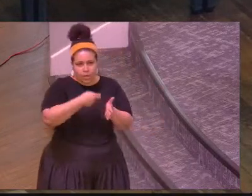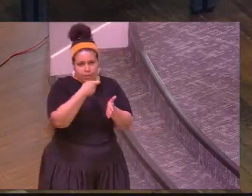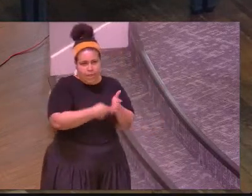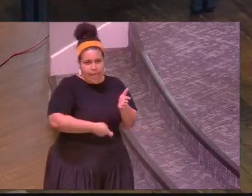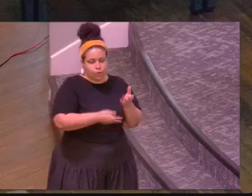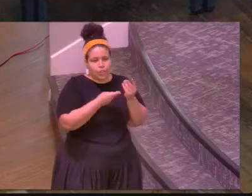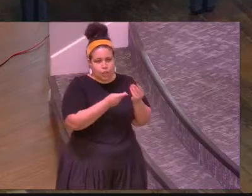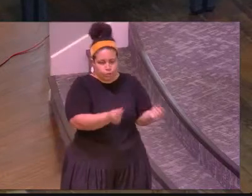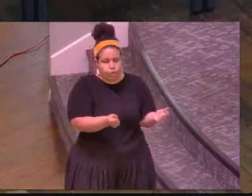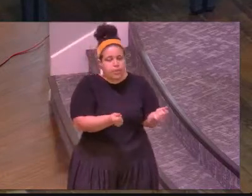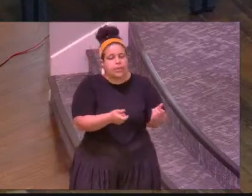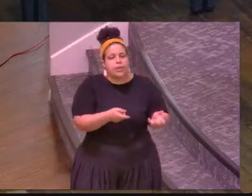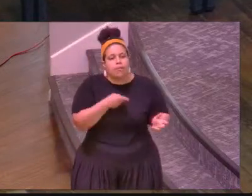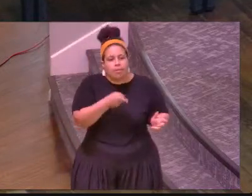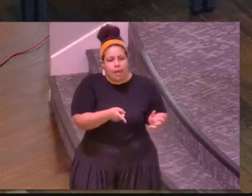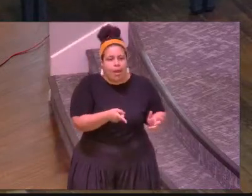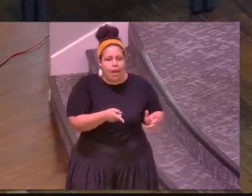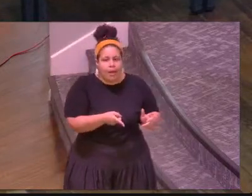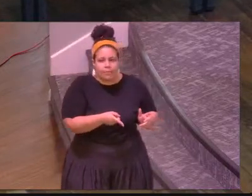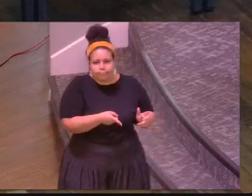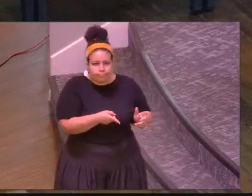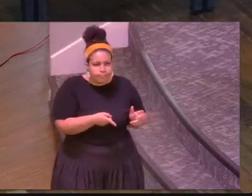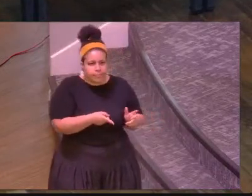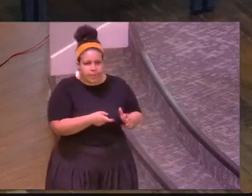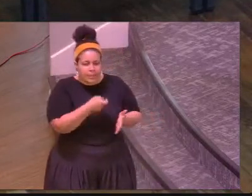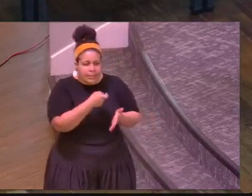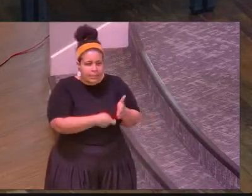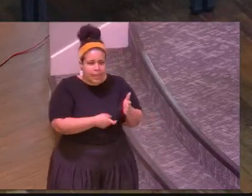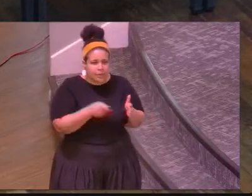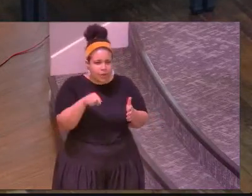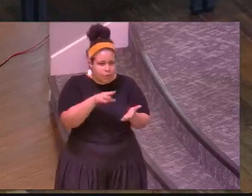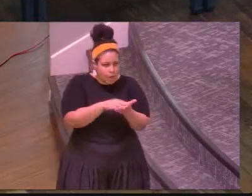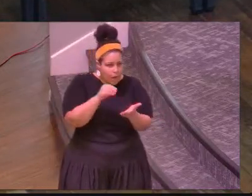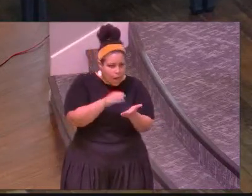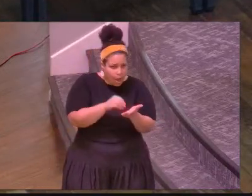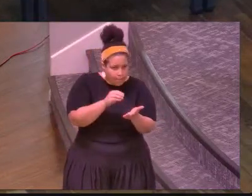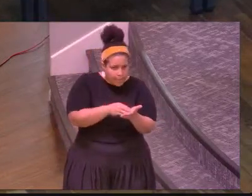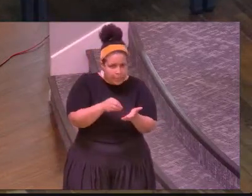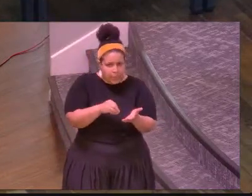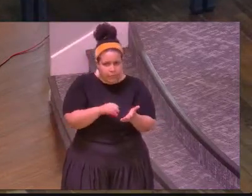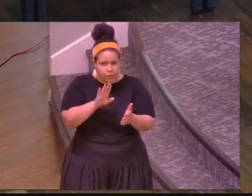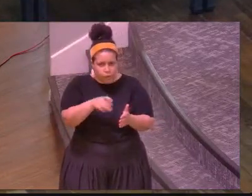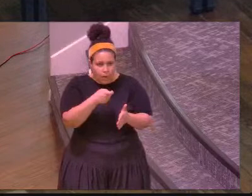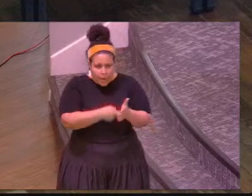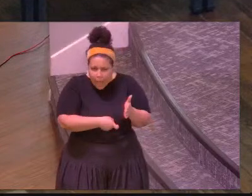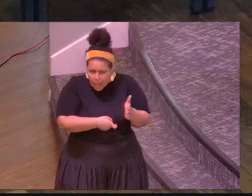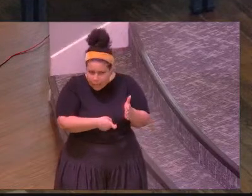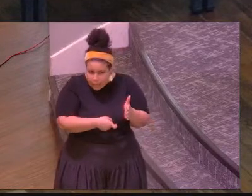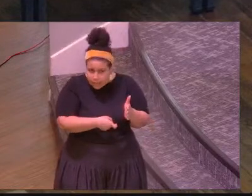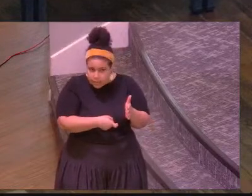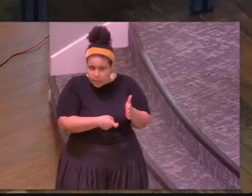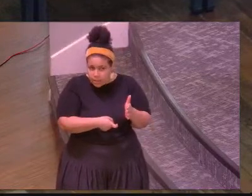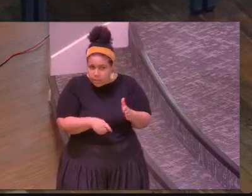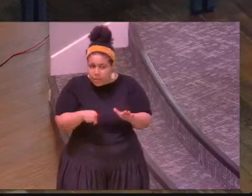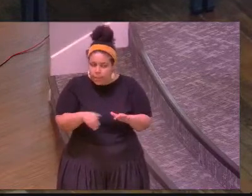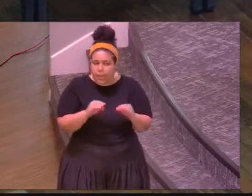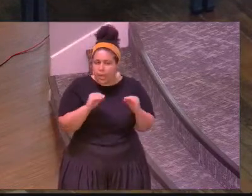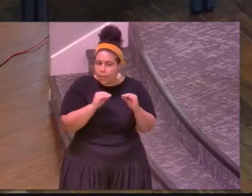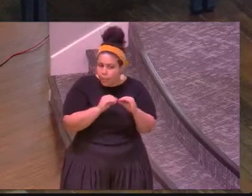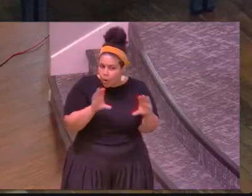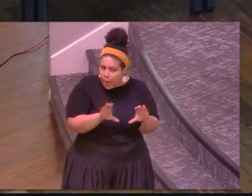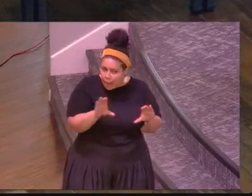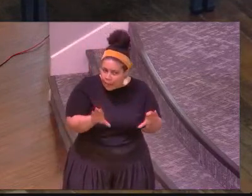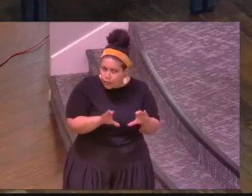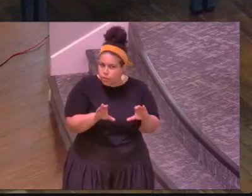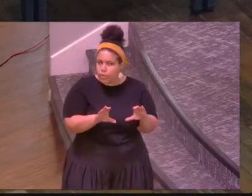resolutions for your M&O tax, they have to do one for your property tax as well. Even though this will be paying for sales tax, but that'll be one more action that's all